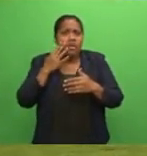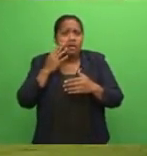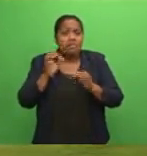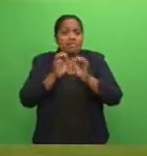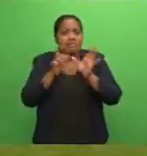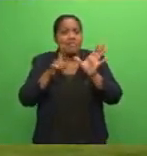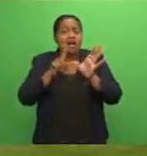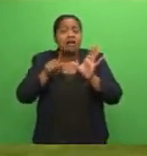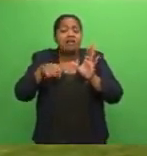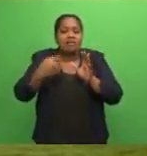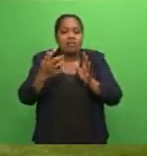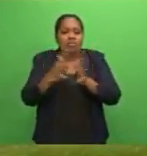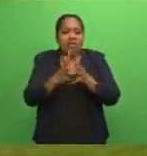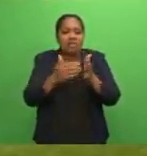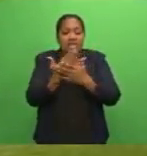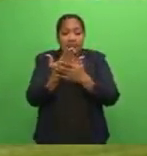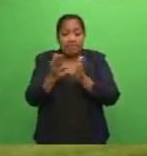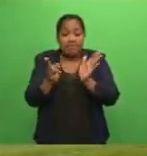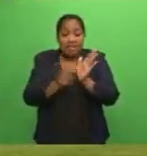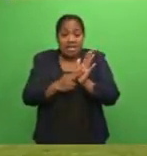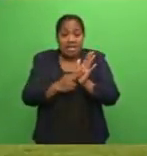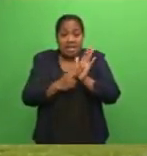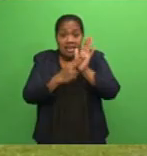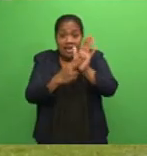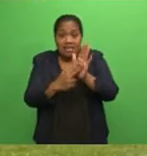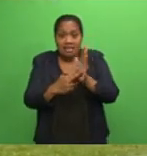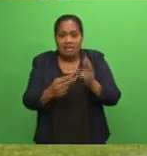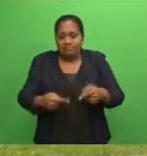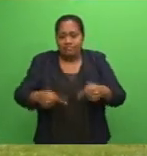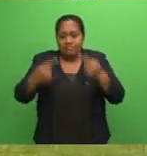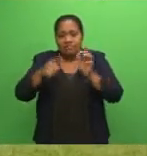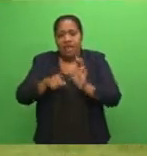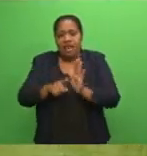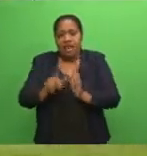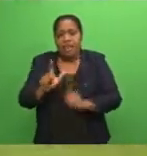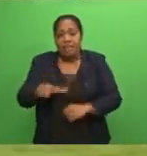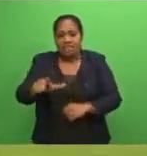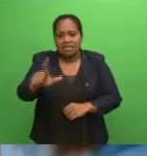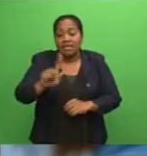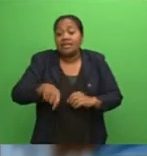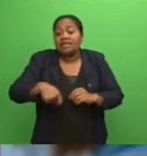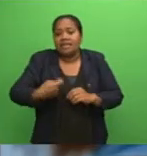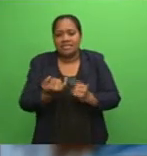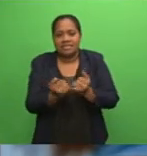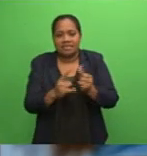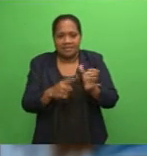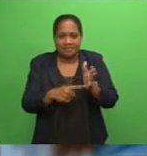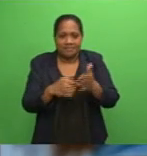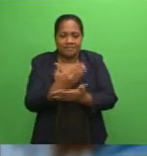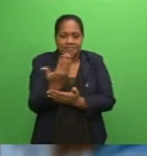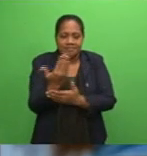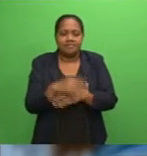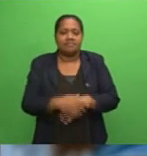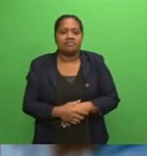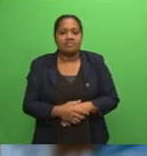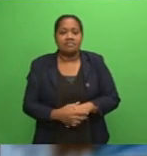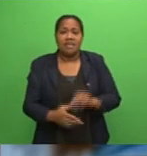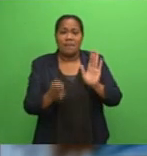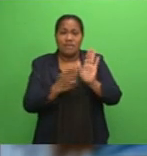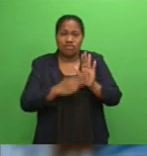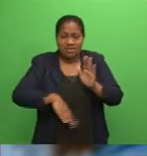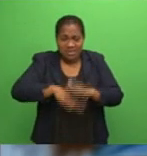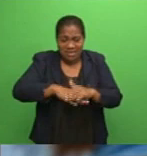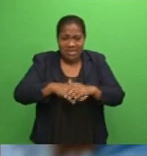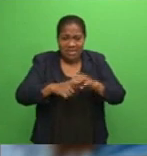while Nandi takes on Lambasa next Saturday. Philippe Naikaso, FBC Sports. Manchester City returned to winning ways